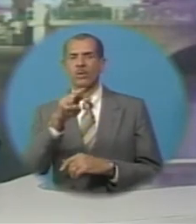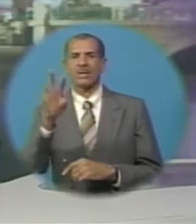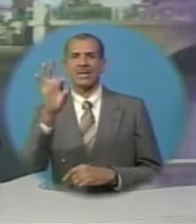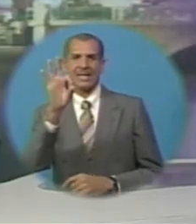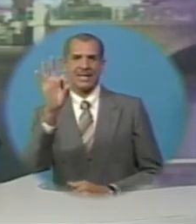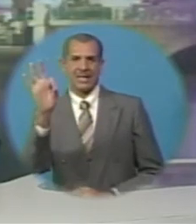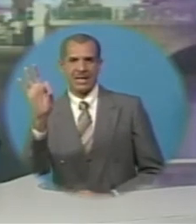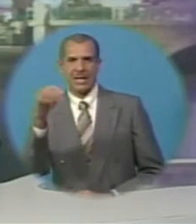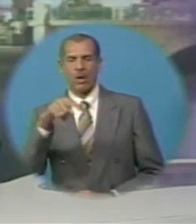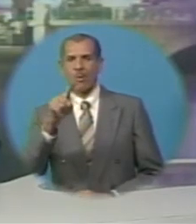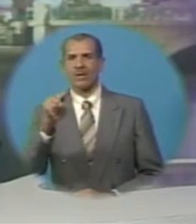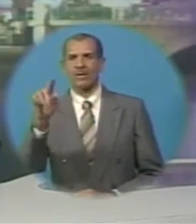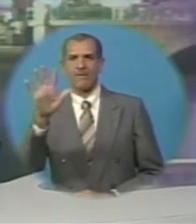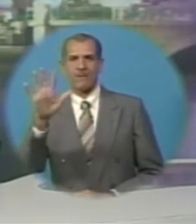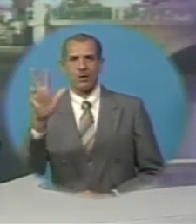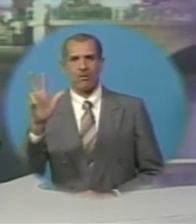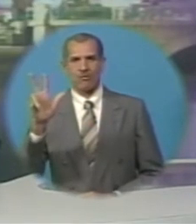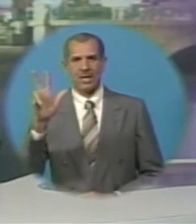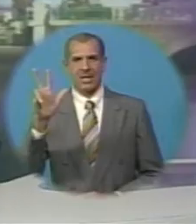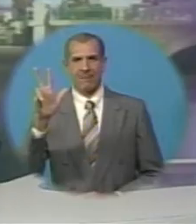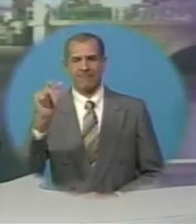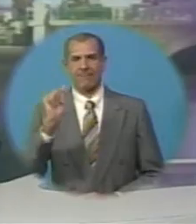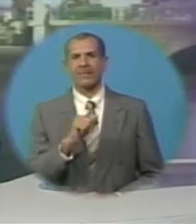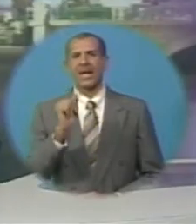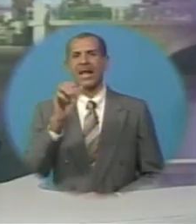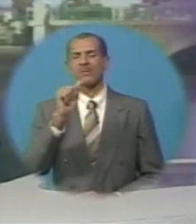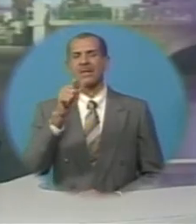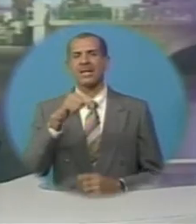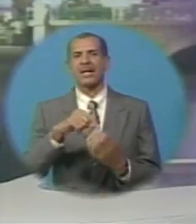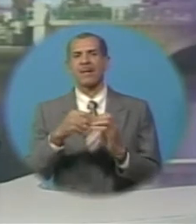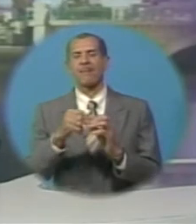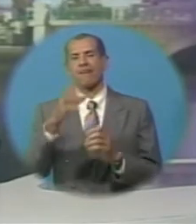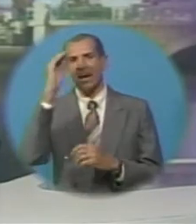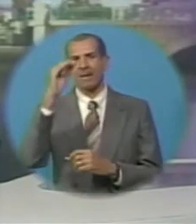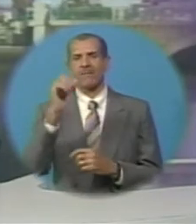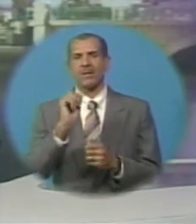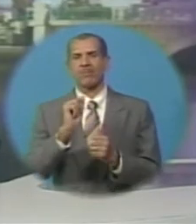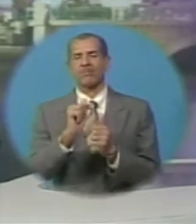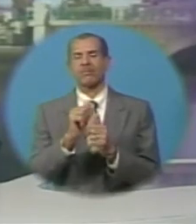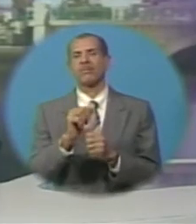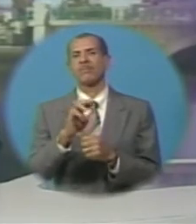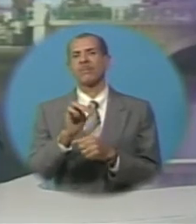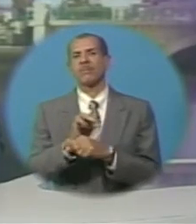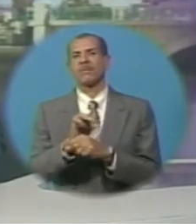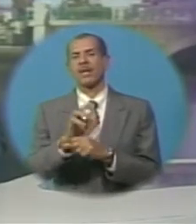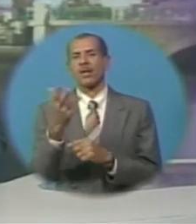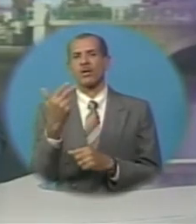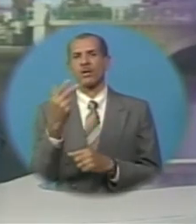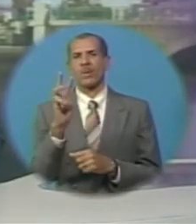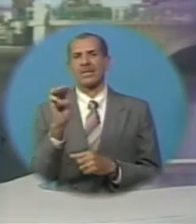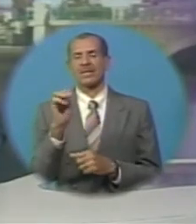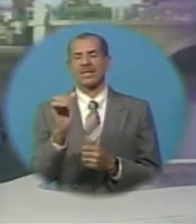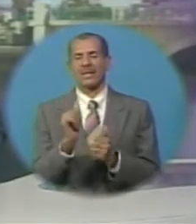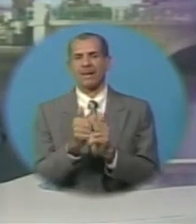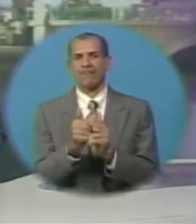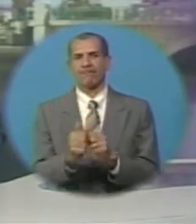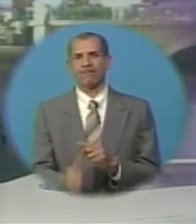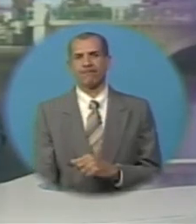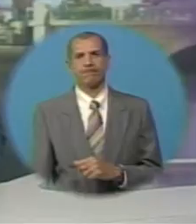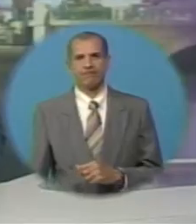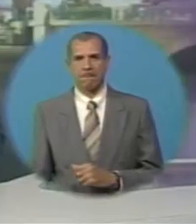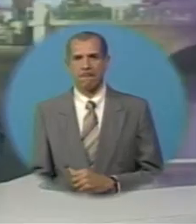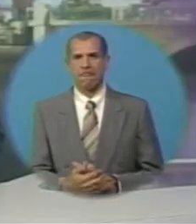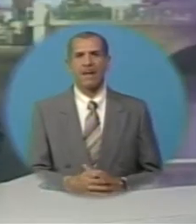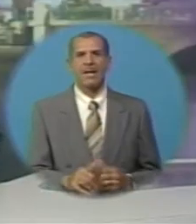299 and 153. Ashwin was named man of the match for his 13 wickets in the game. The